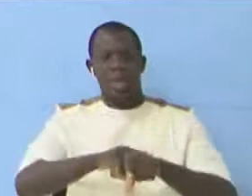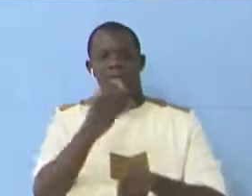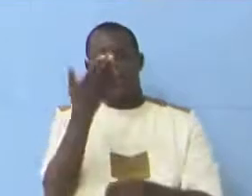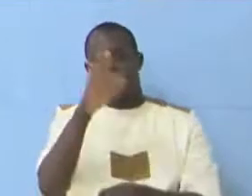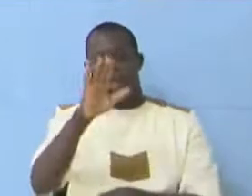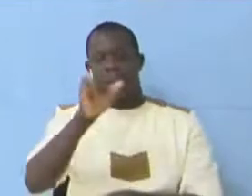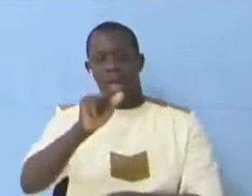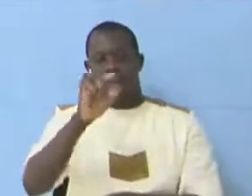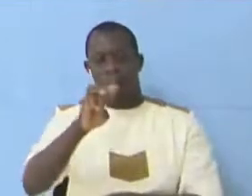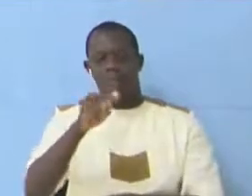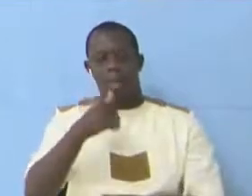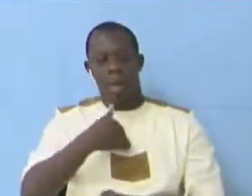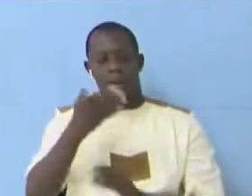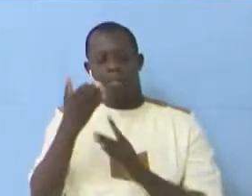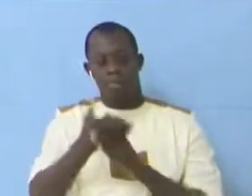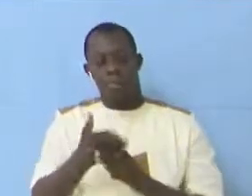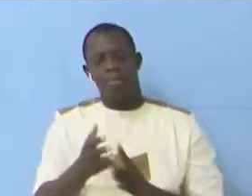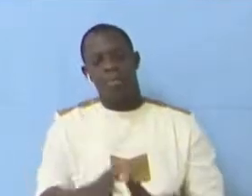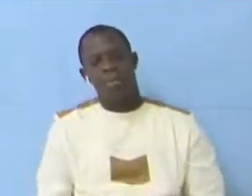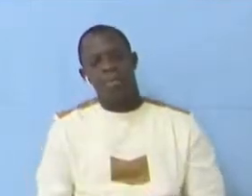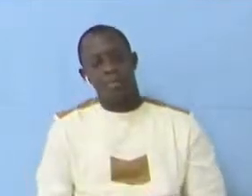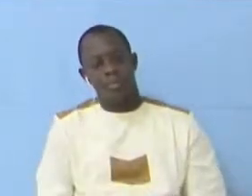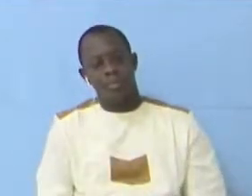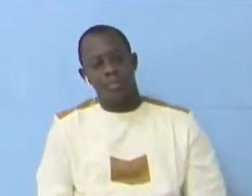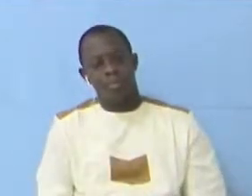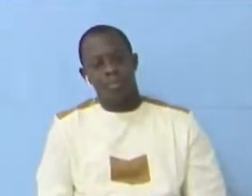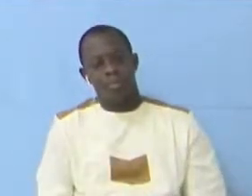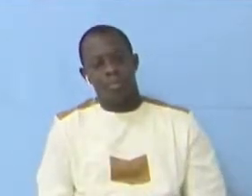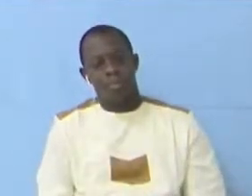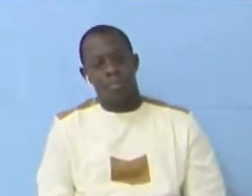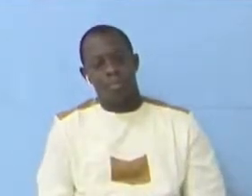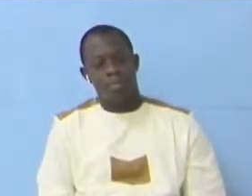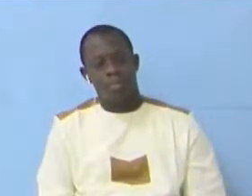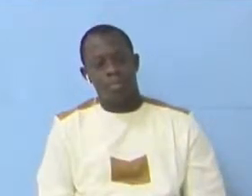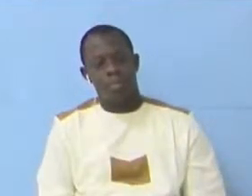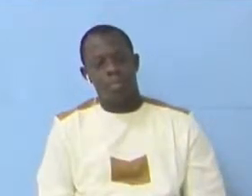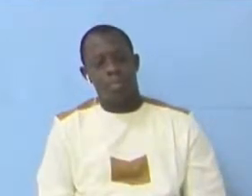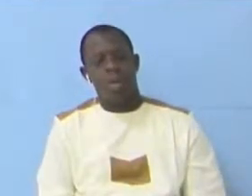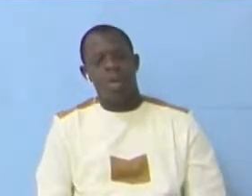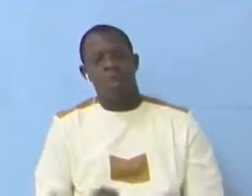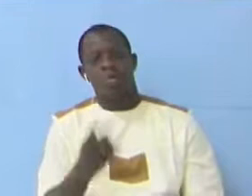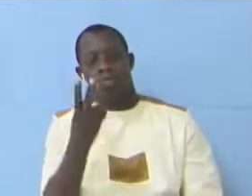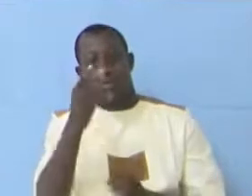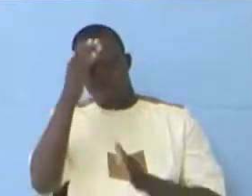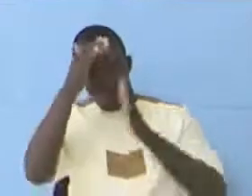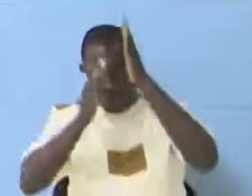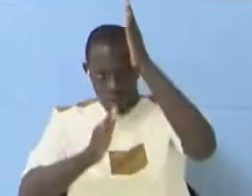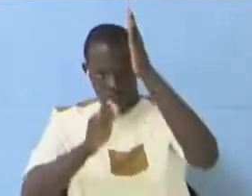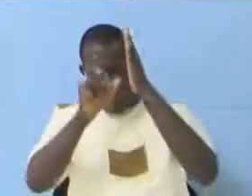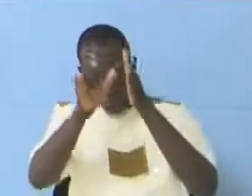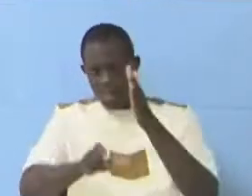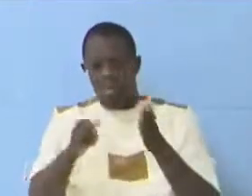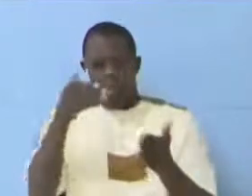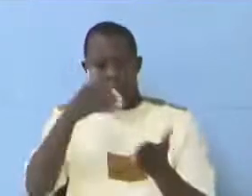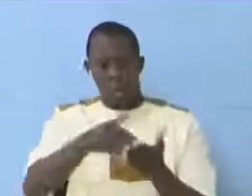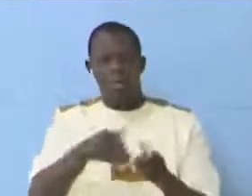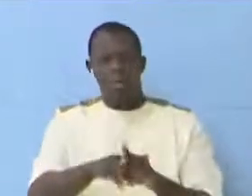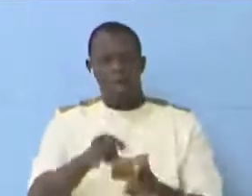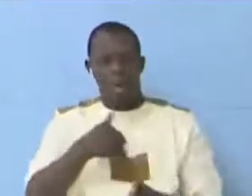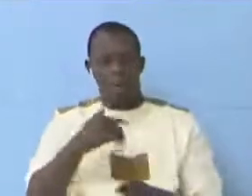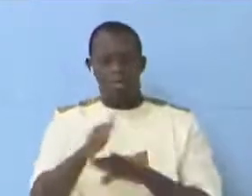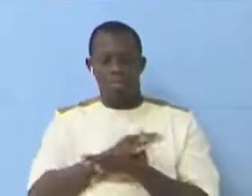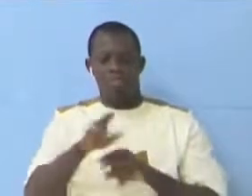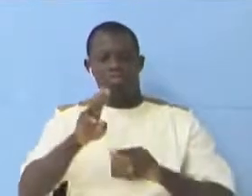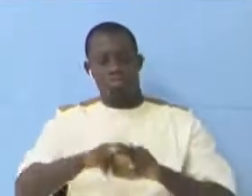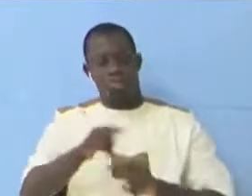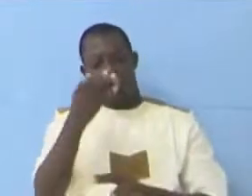toog nag di xaar ba fukki waxtu ci suba. Two soldiers came. Ñaari soldaar ñëw. I was there sitting with